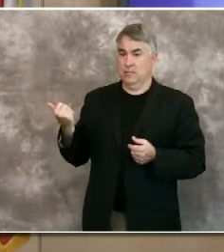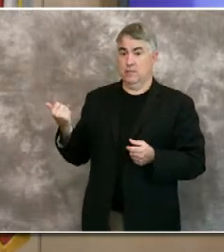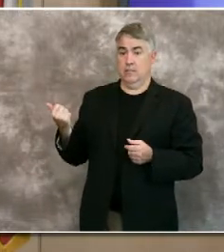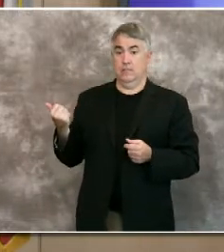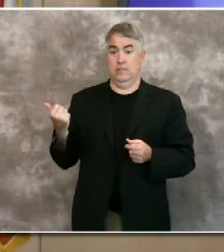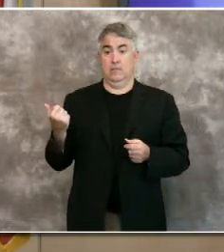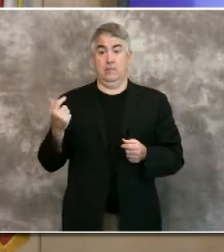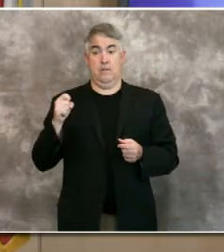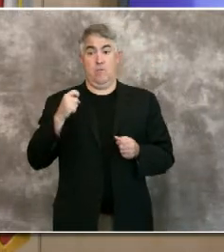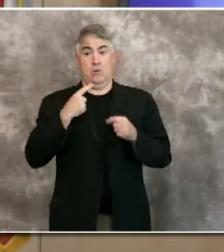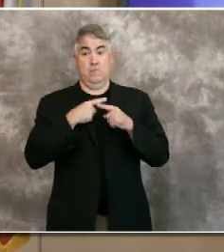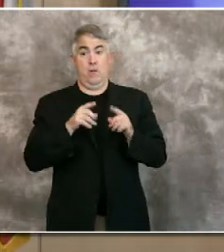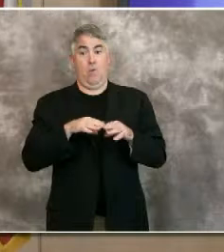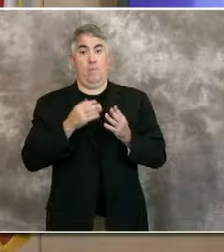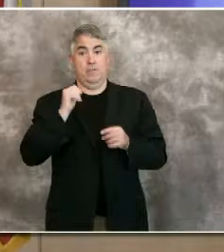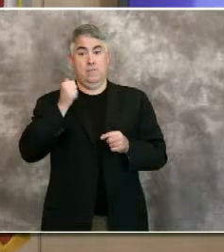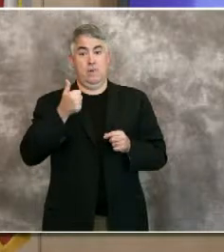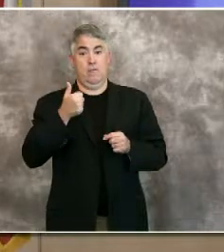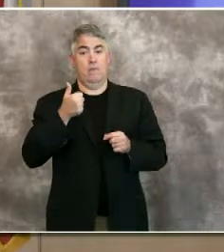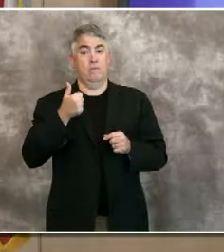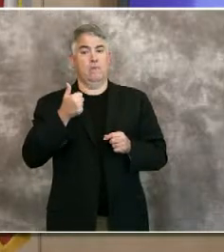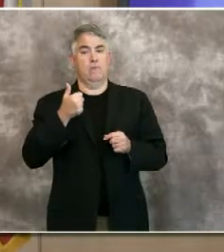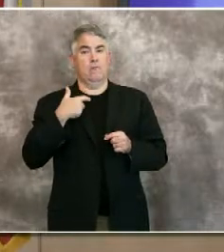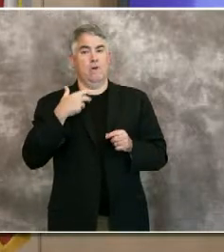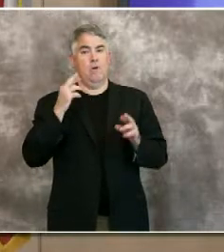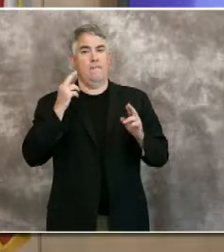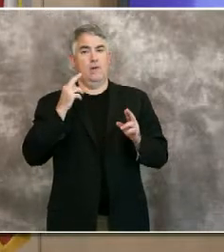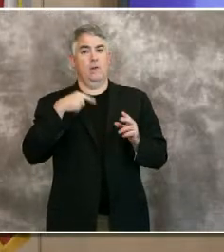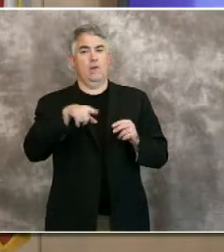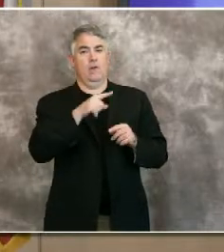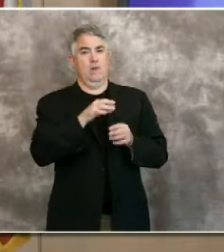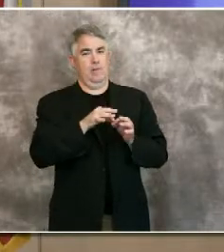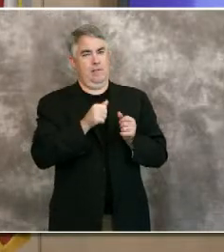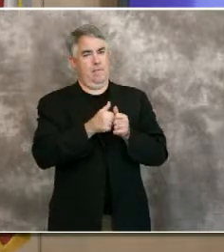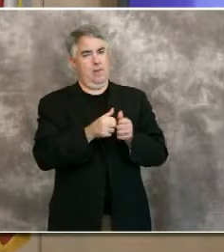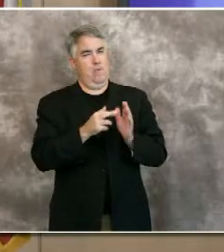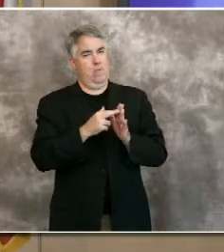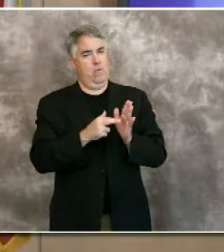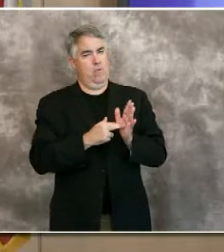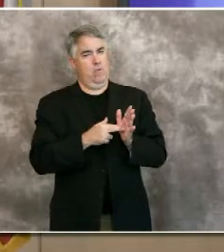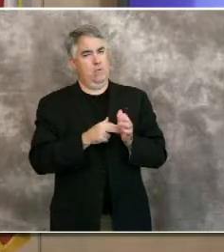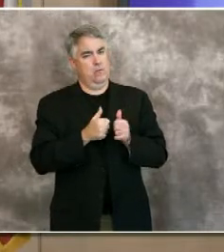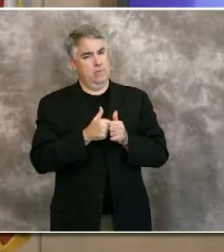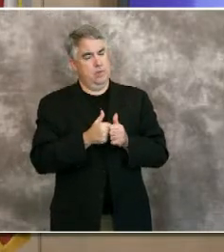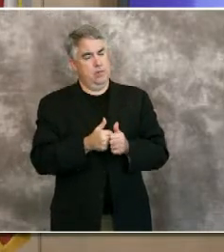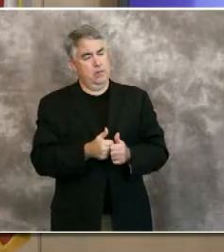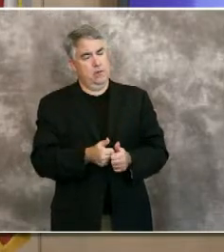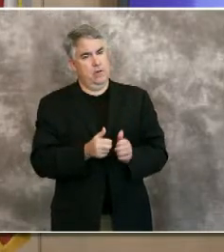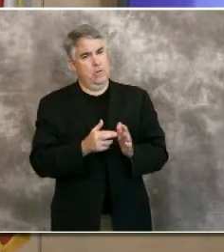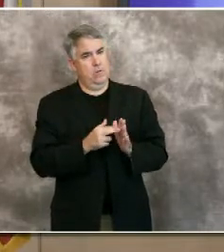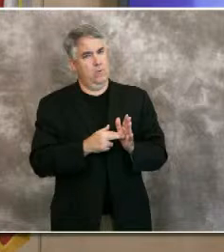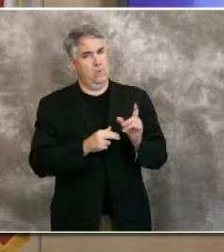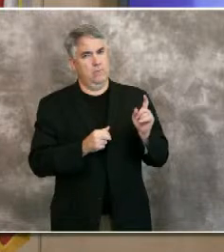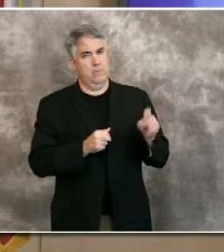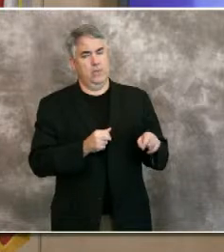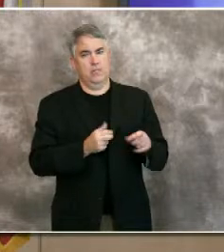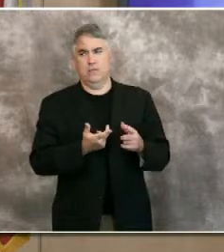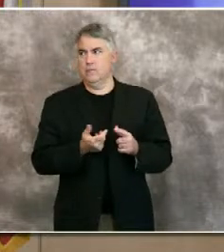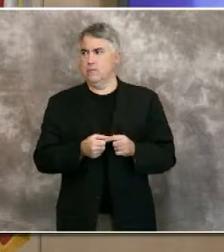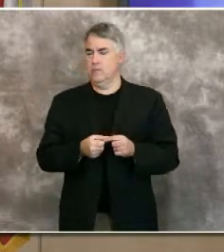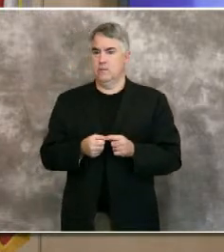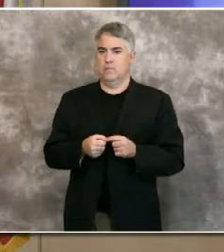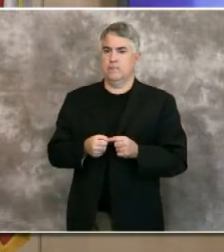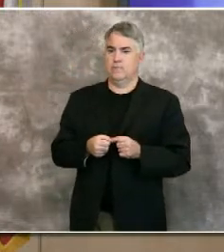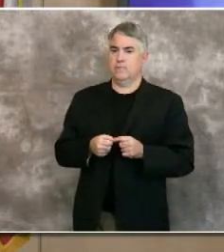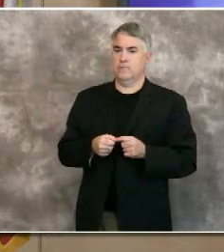to reopen. We hope that they do it with great caution and great adherence to the public health orders in light of the situation that we're facing here in San Diego